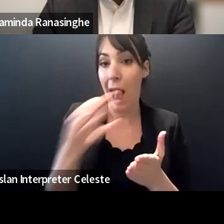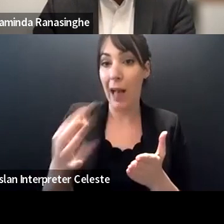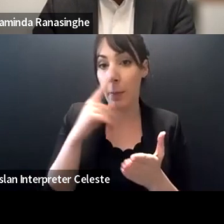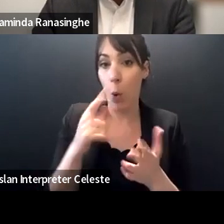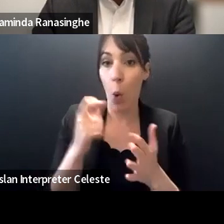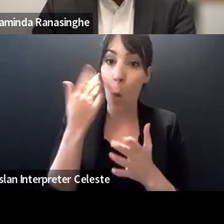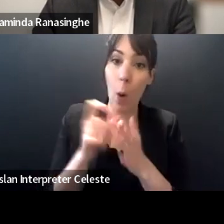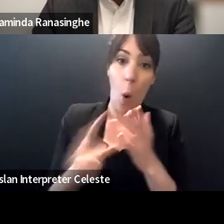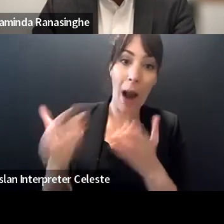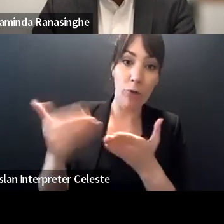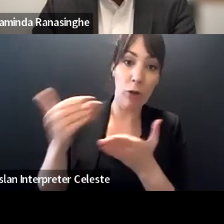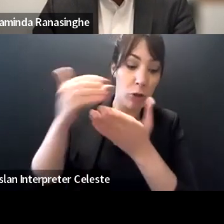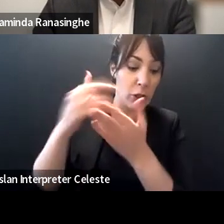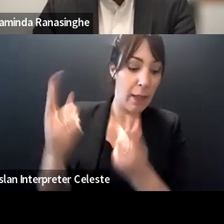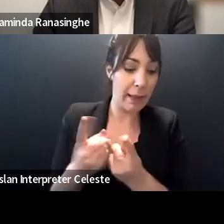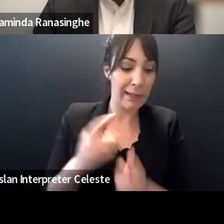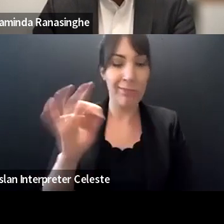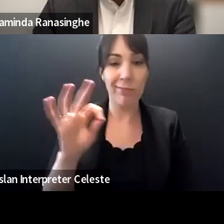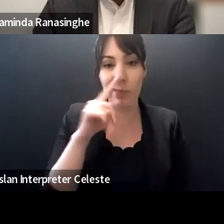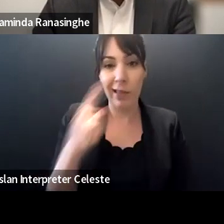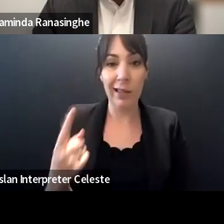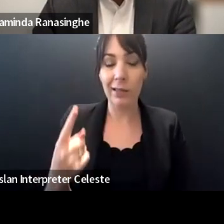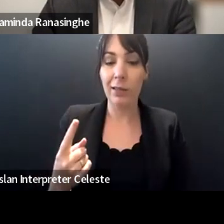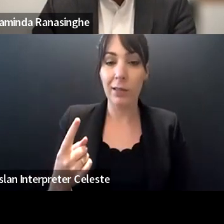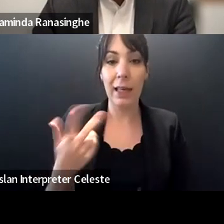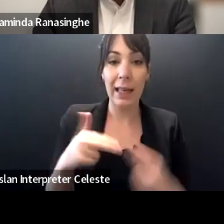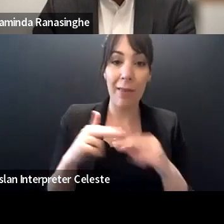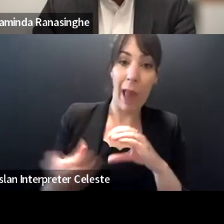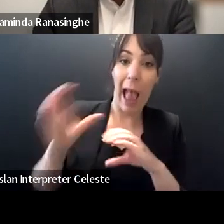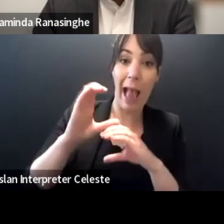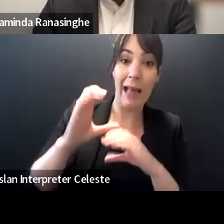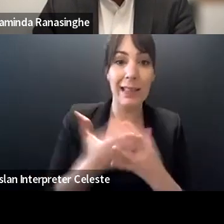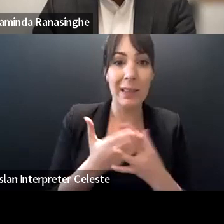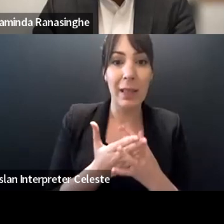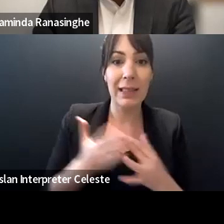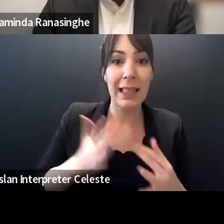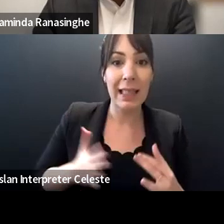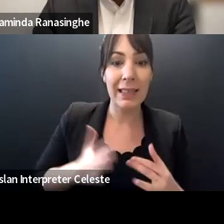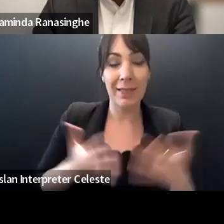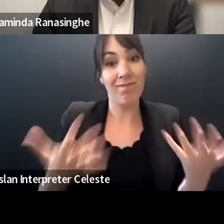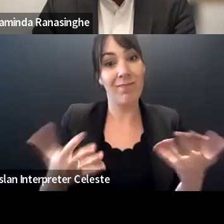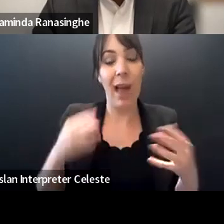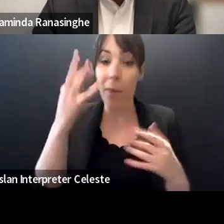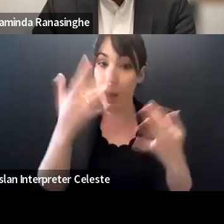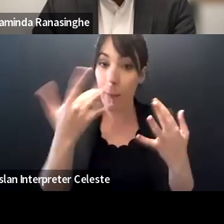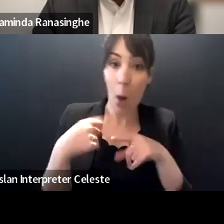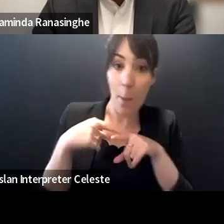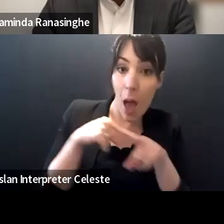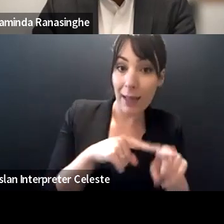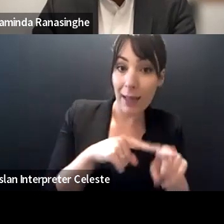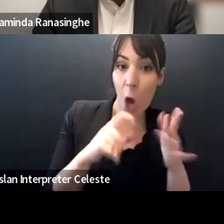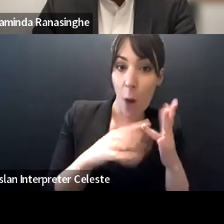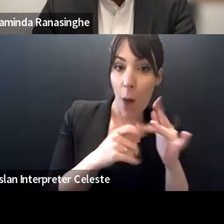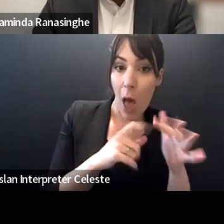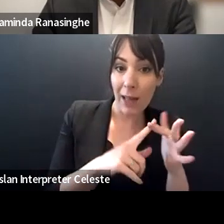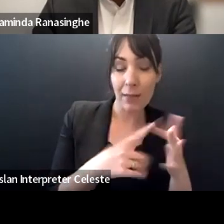all the factors of everything an academic has to do and then add this on. And then if we look at it from compliance point of view, then we're, you know, add that